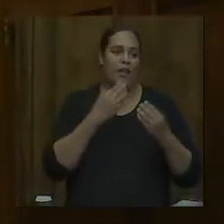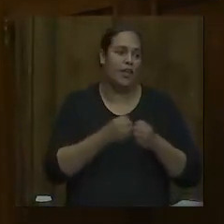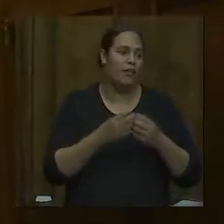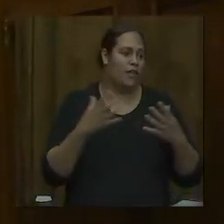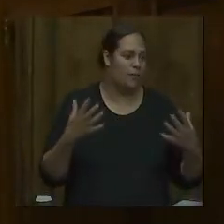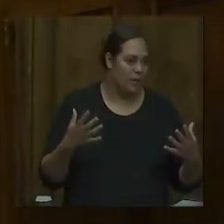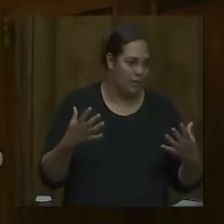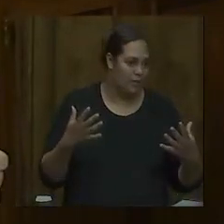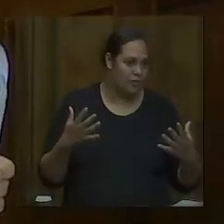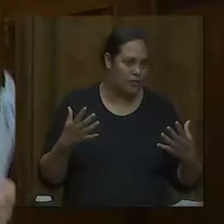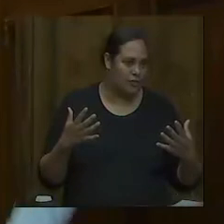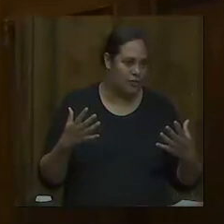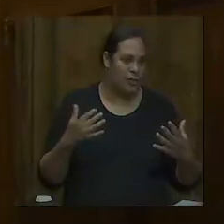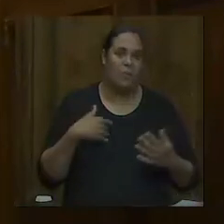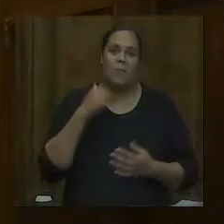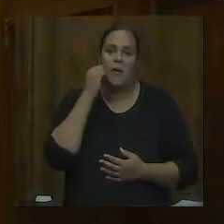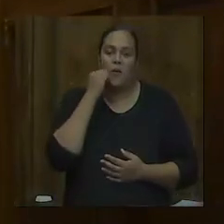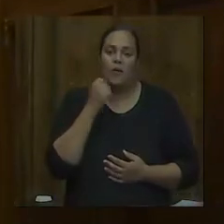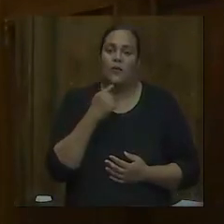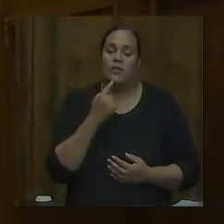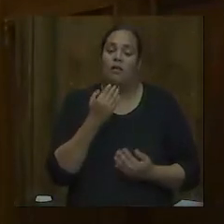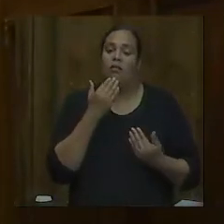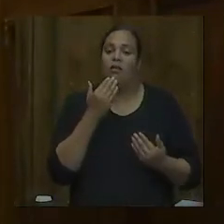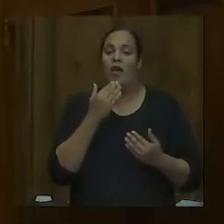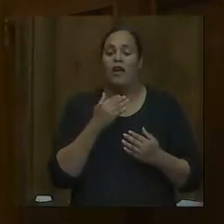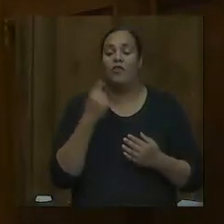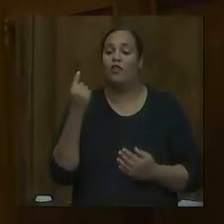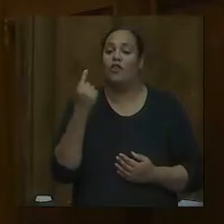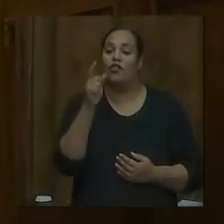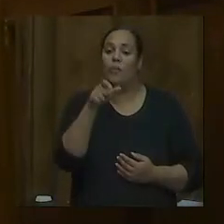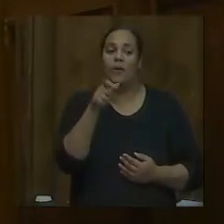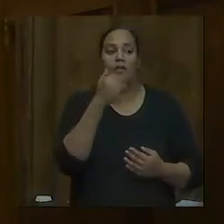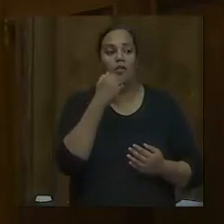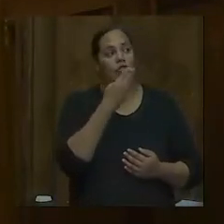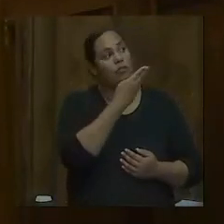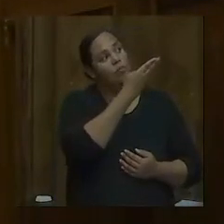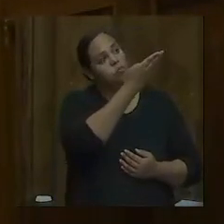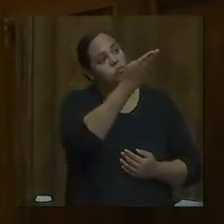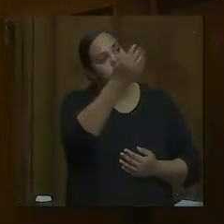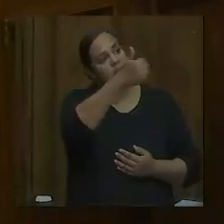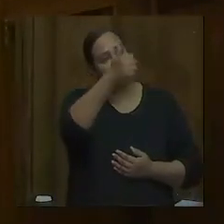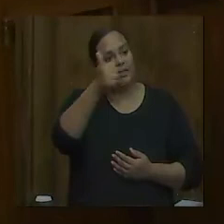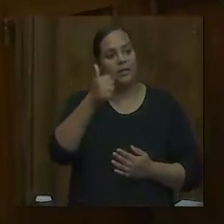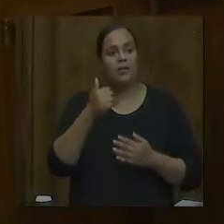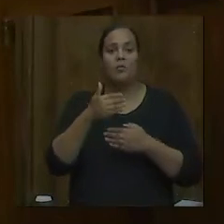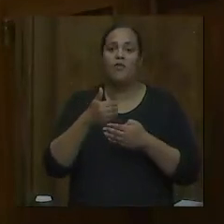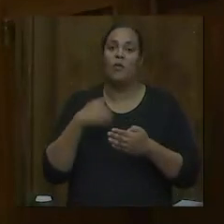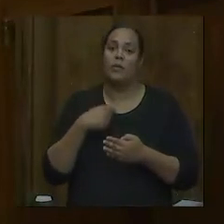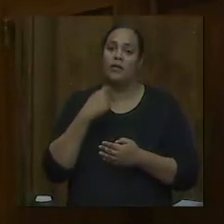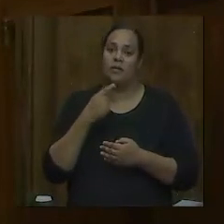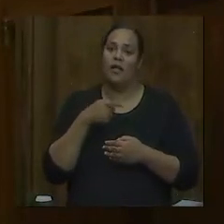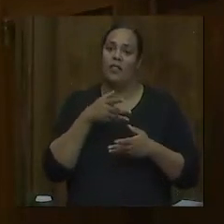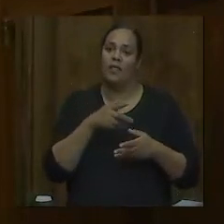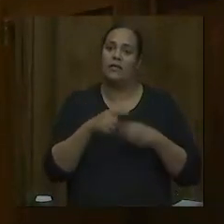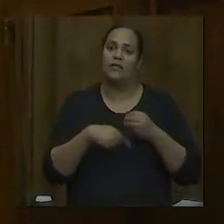please. I want to say thank you so much for each and everyone in the gallery. As I've said, it's